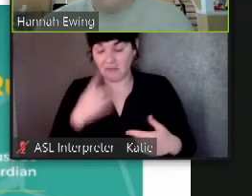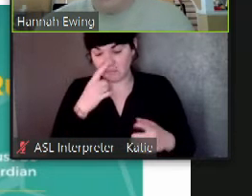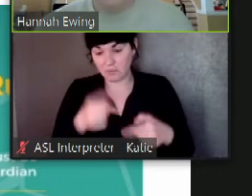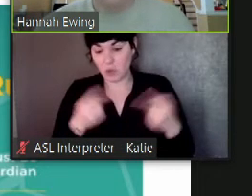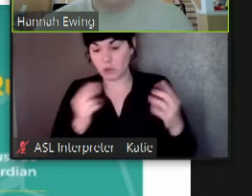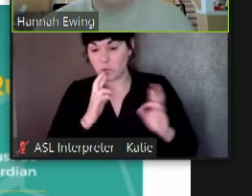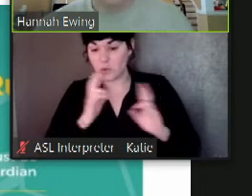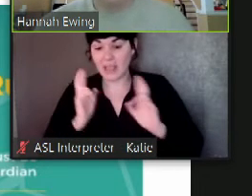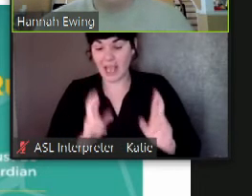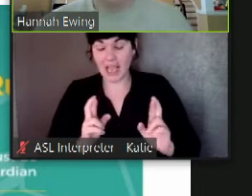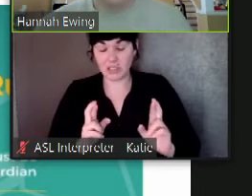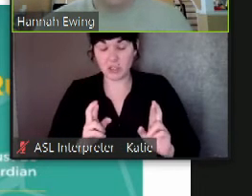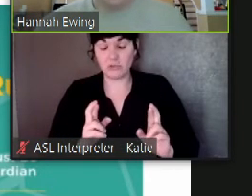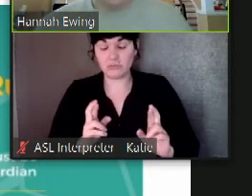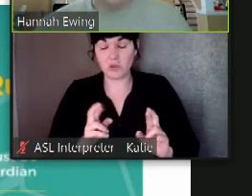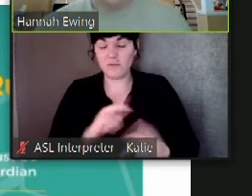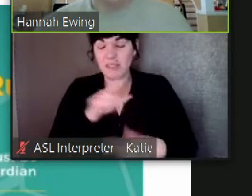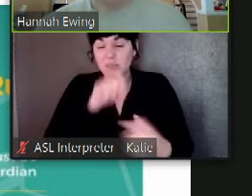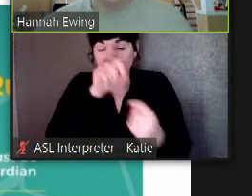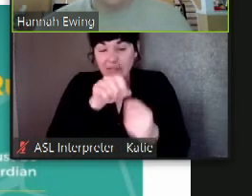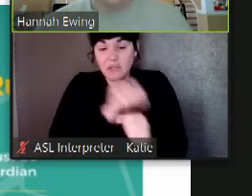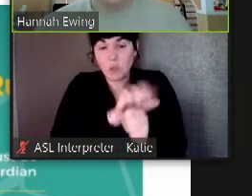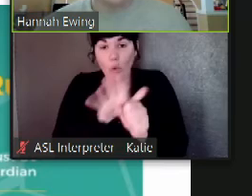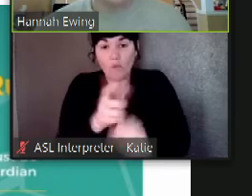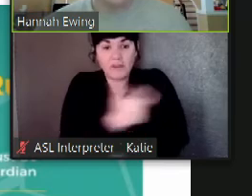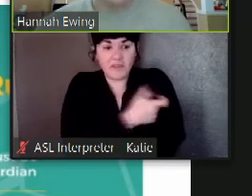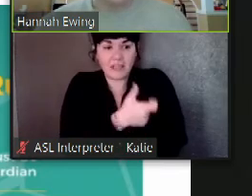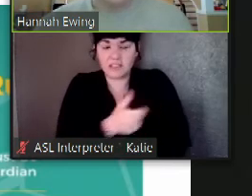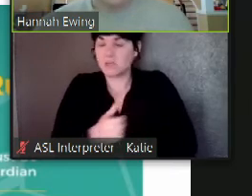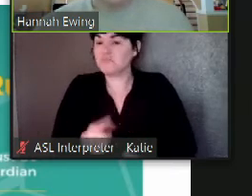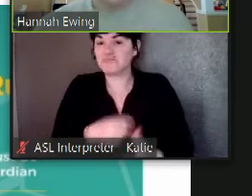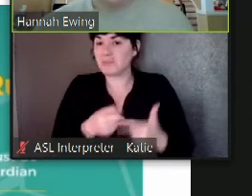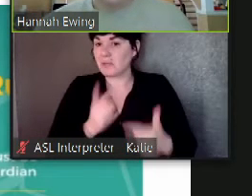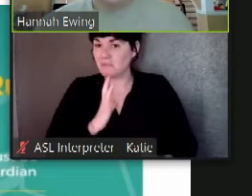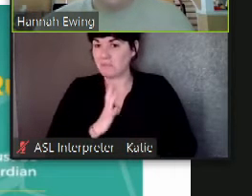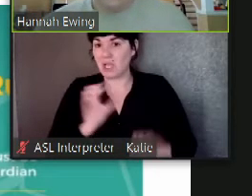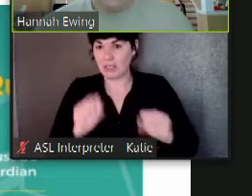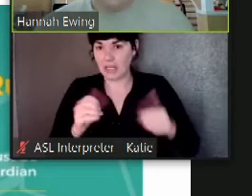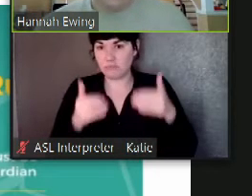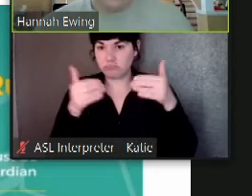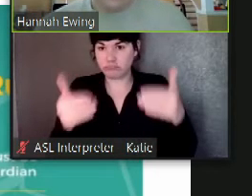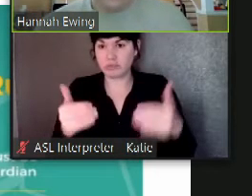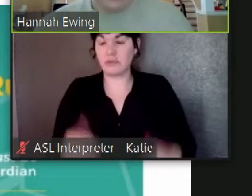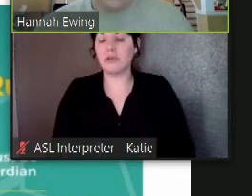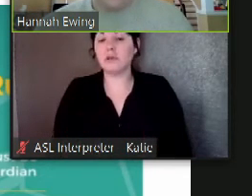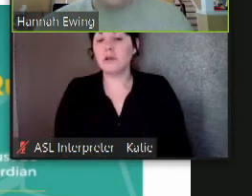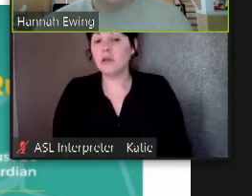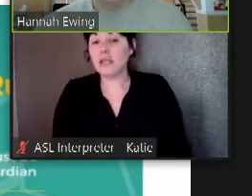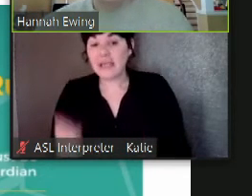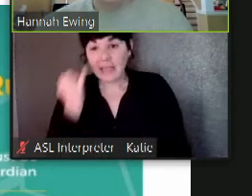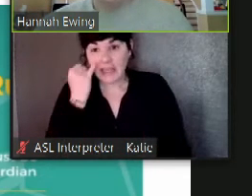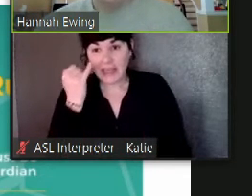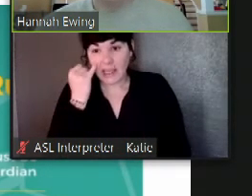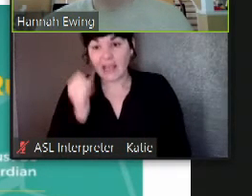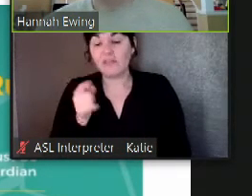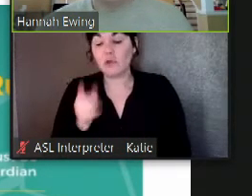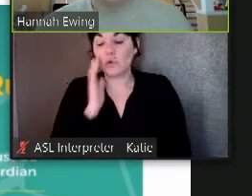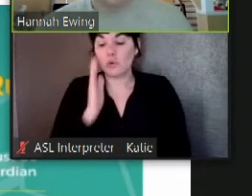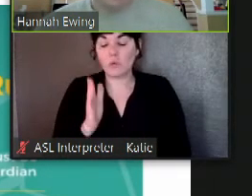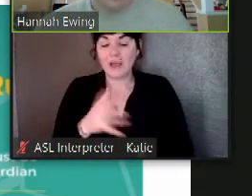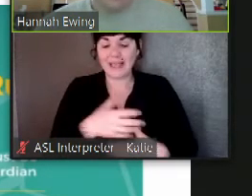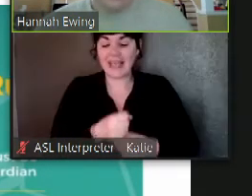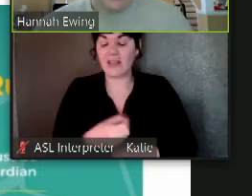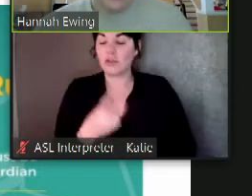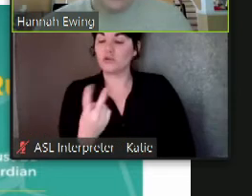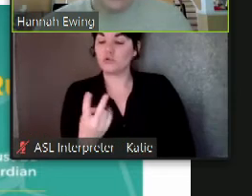with your healthcare provider like your nurse practitioner or your doctor. If you're getting a two series vaccines, you will be given two